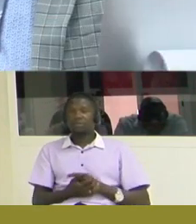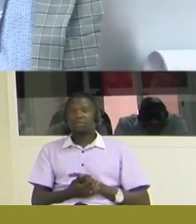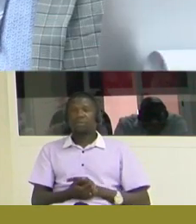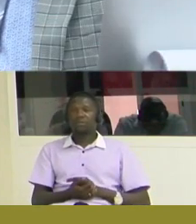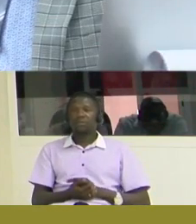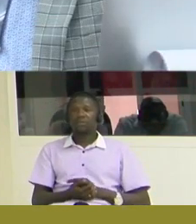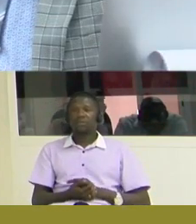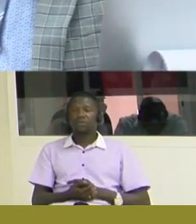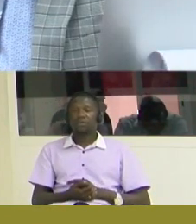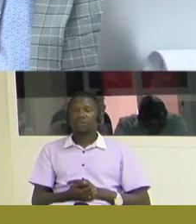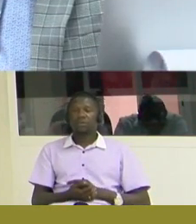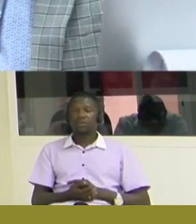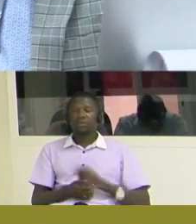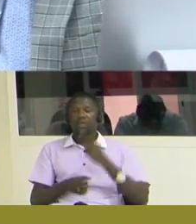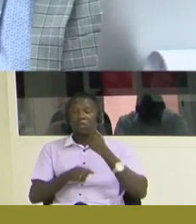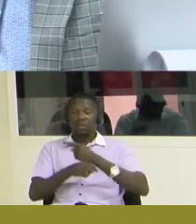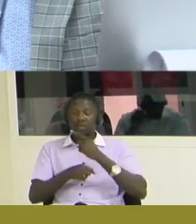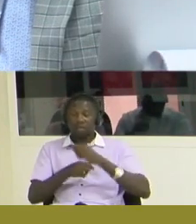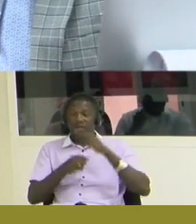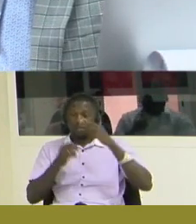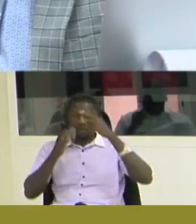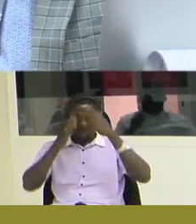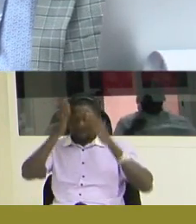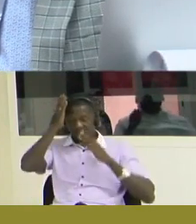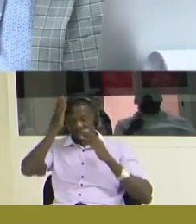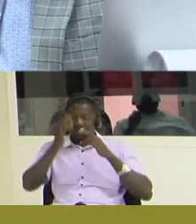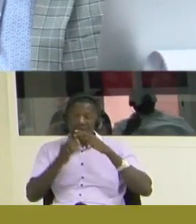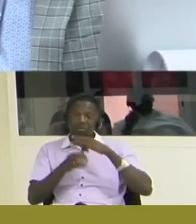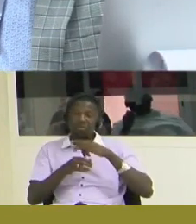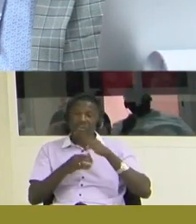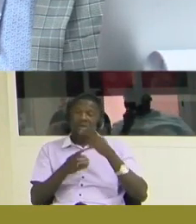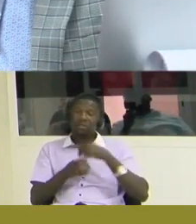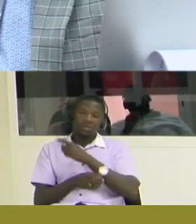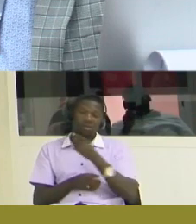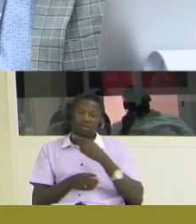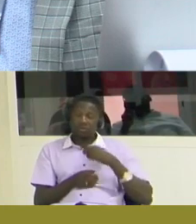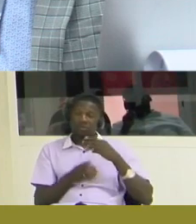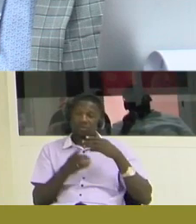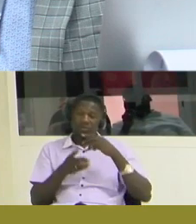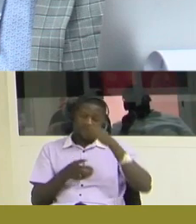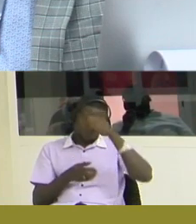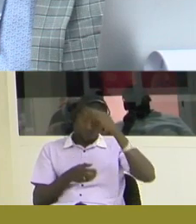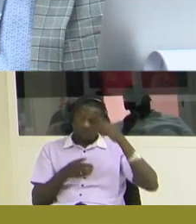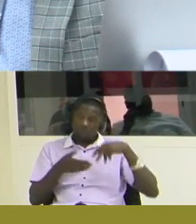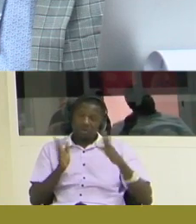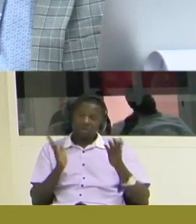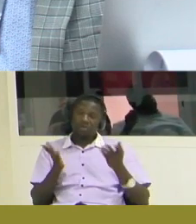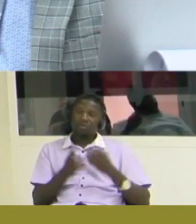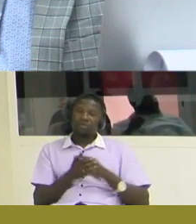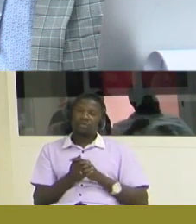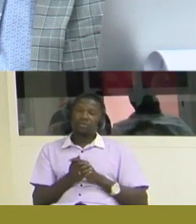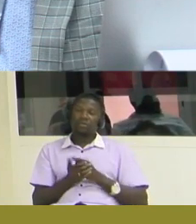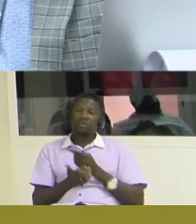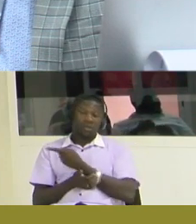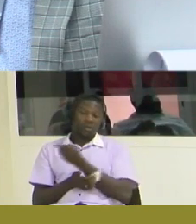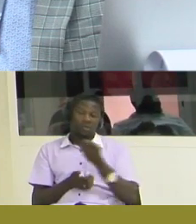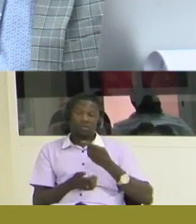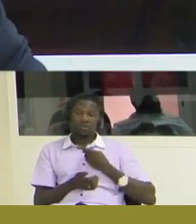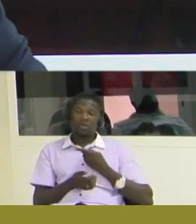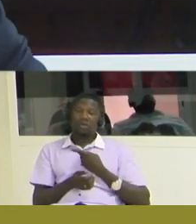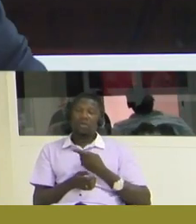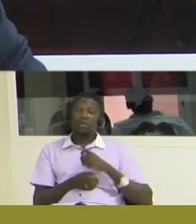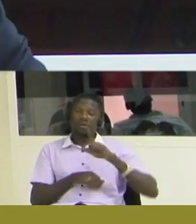security forces yes it's different for military personnel you expected but you should not meet that